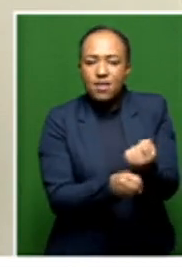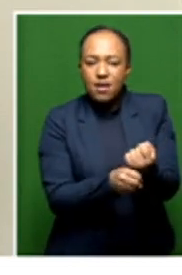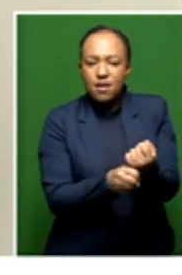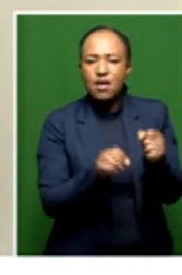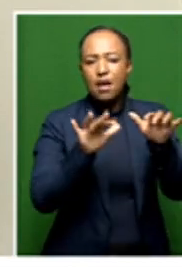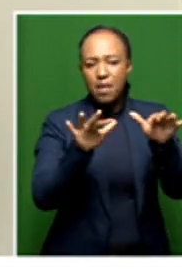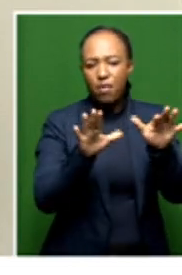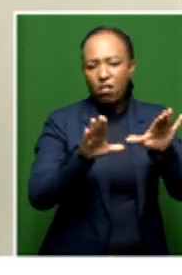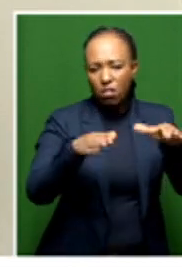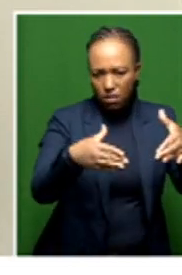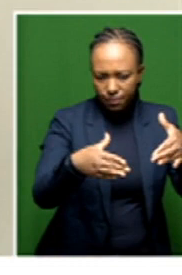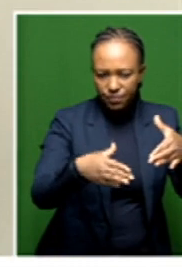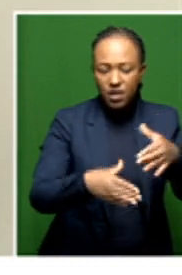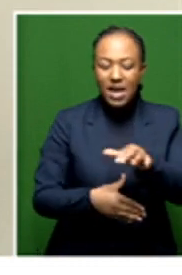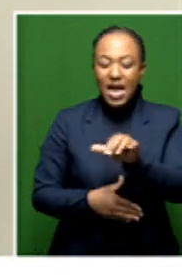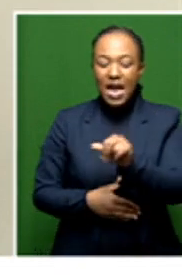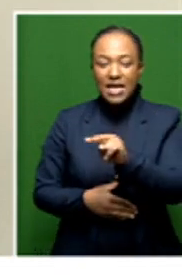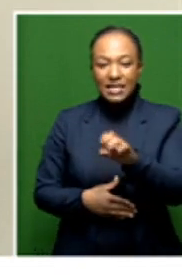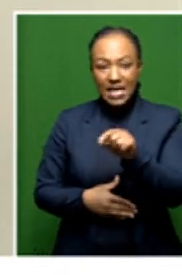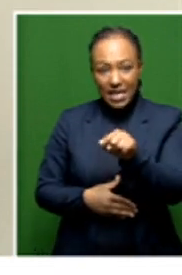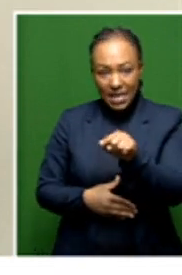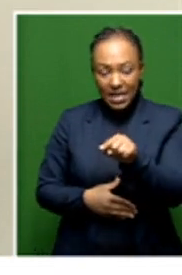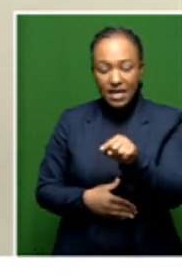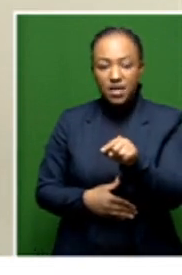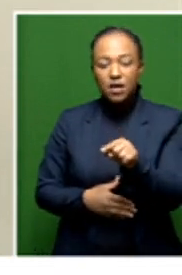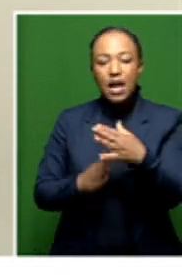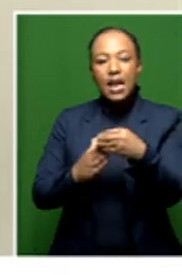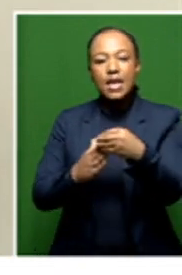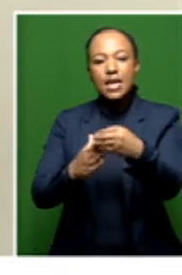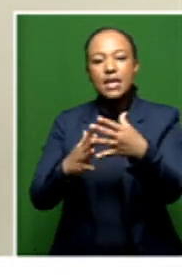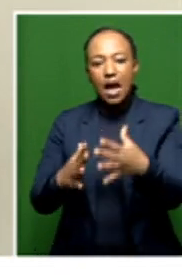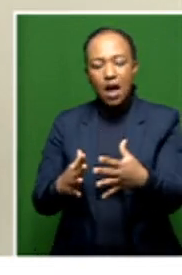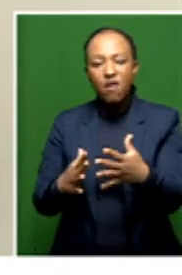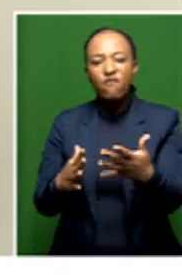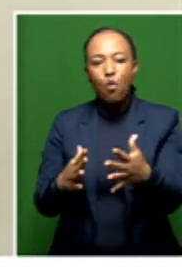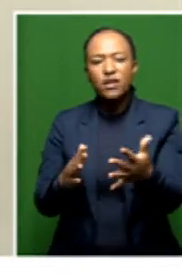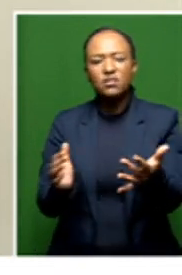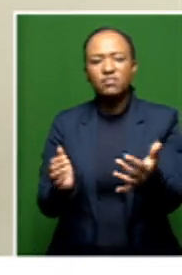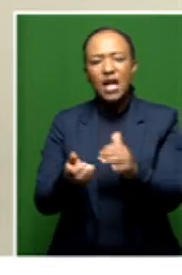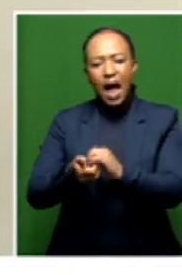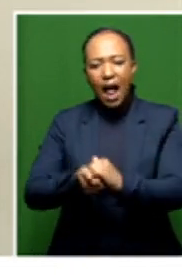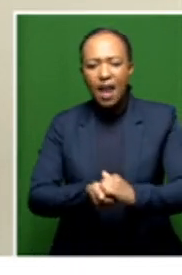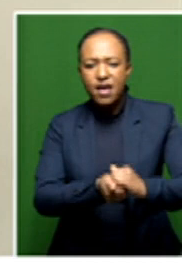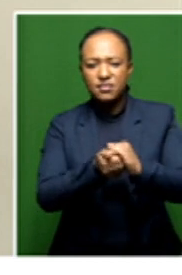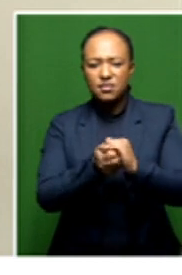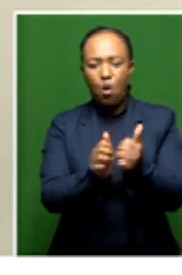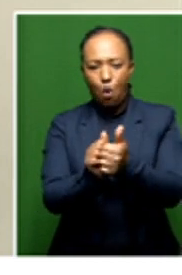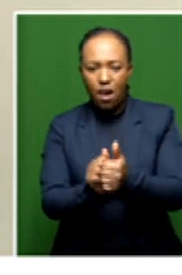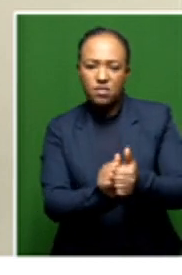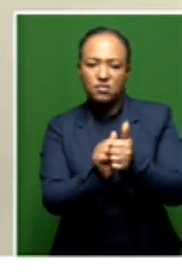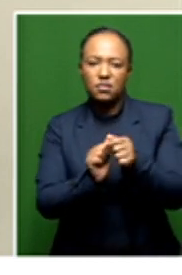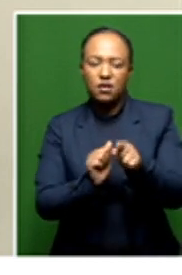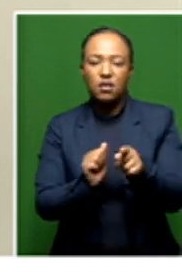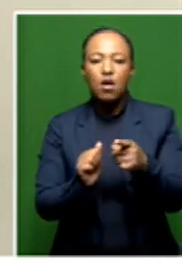ANC is the one that is the leader of the alliance, and we marshal ourselves under